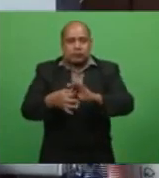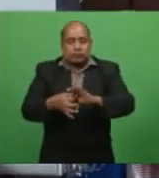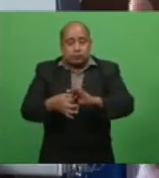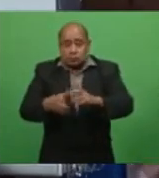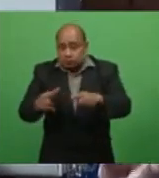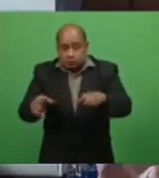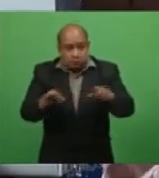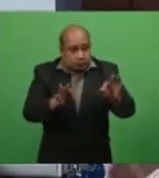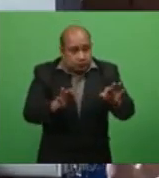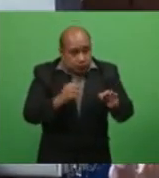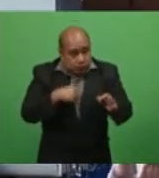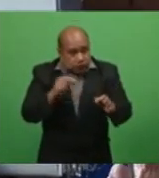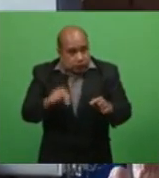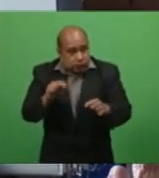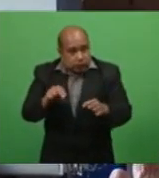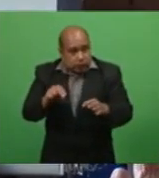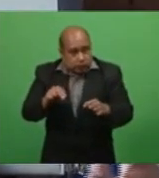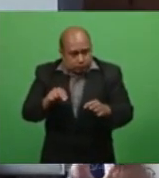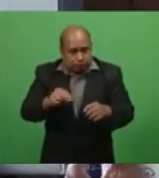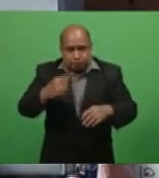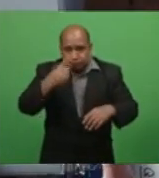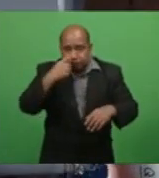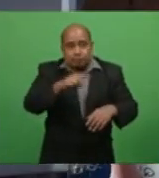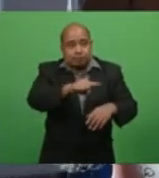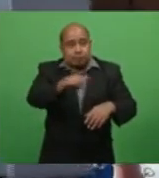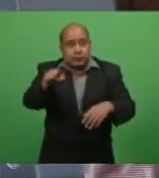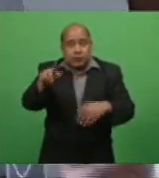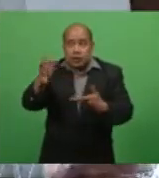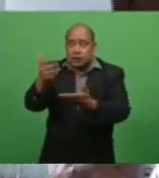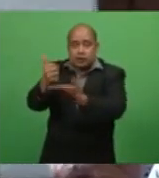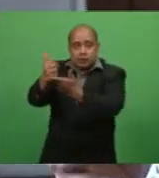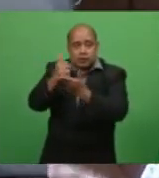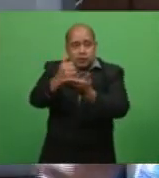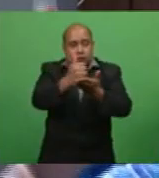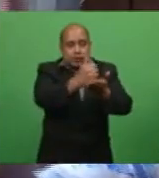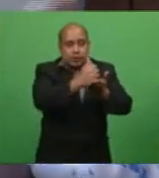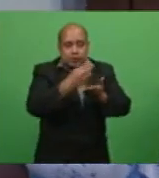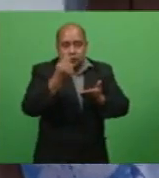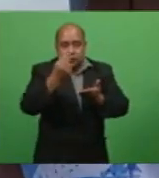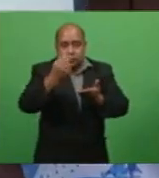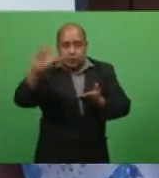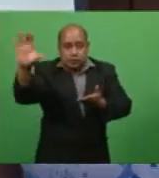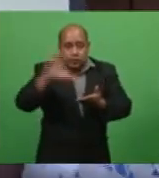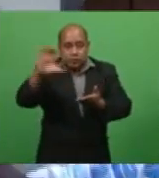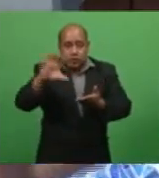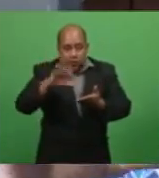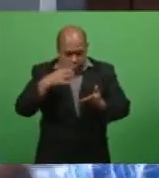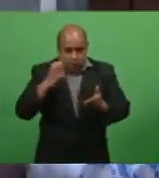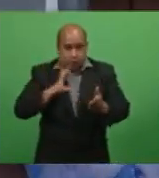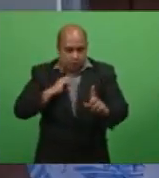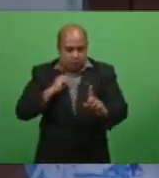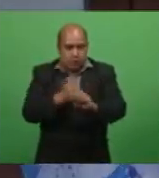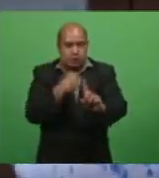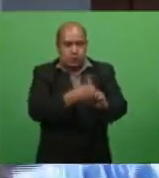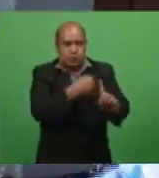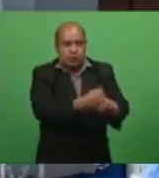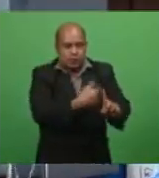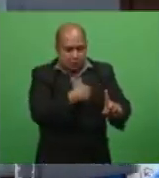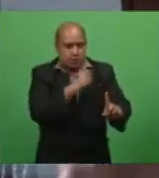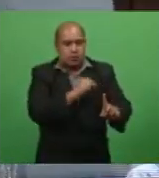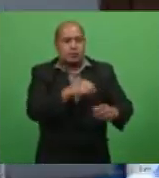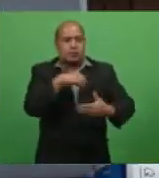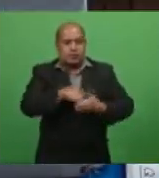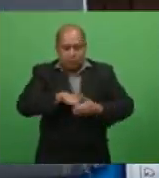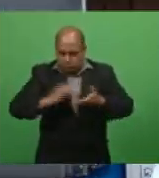give you the money to run your campaign. And they are the ones who will cooperate with you in your campaign, telling the